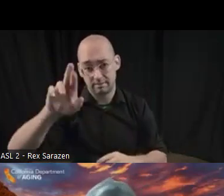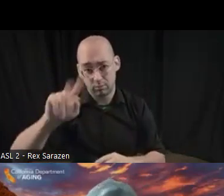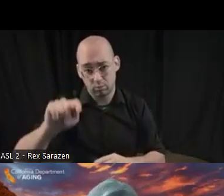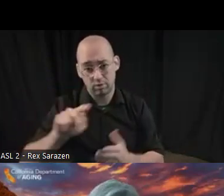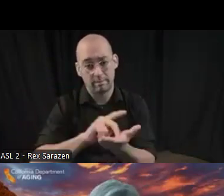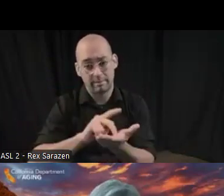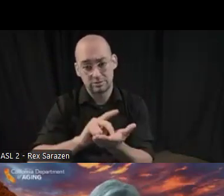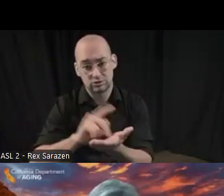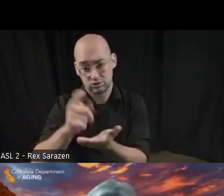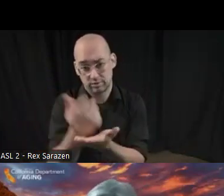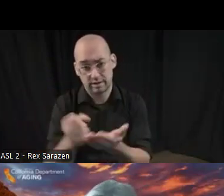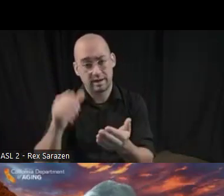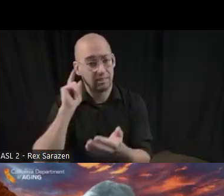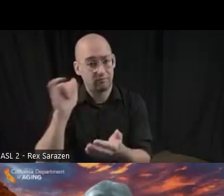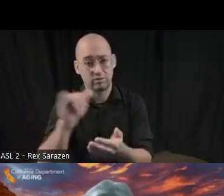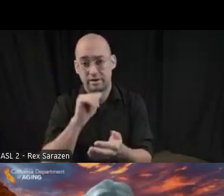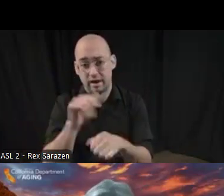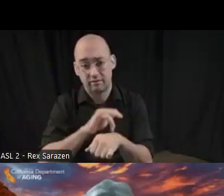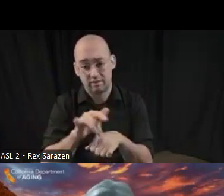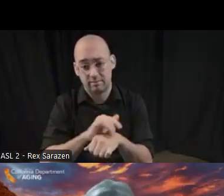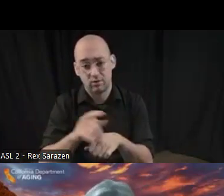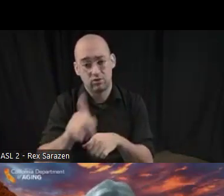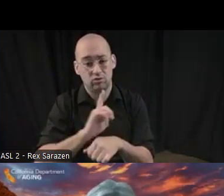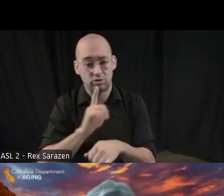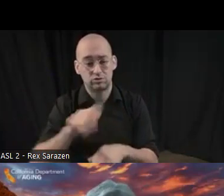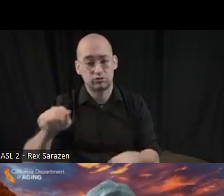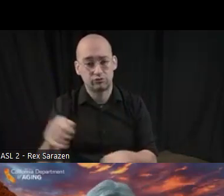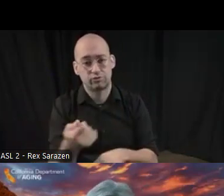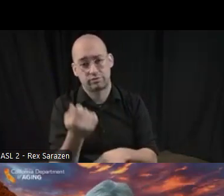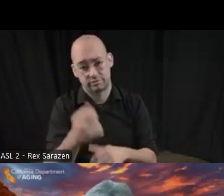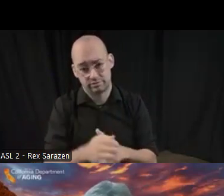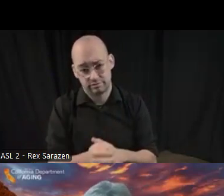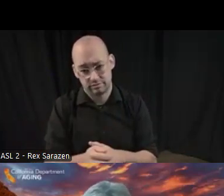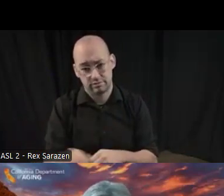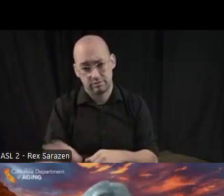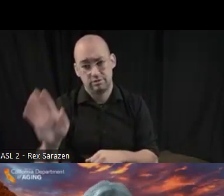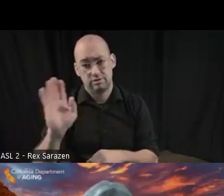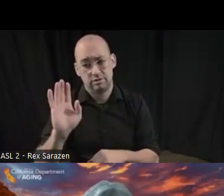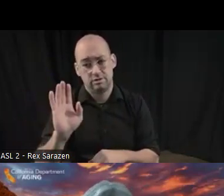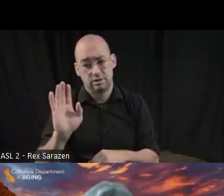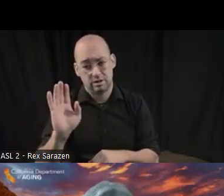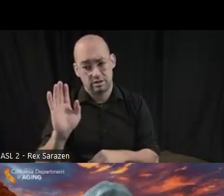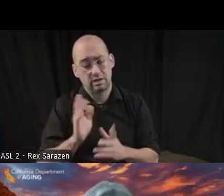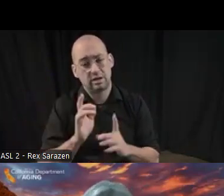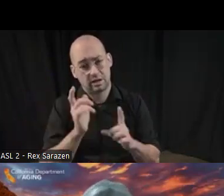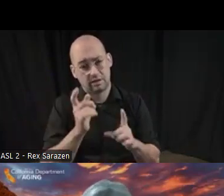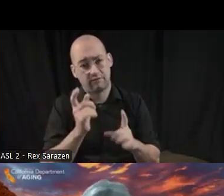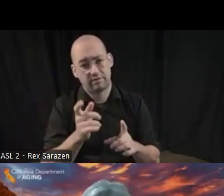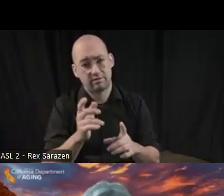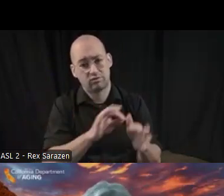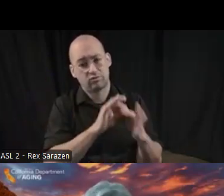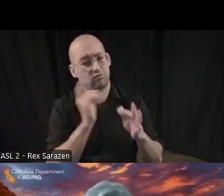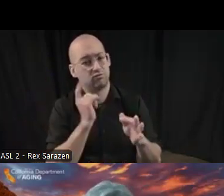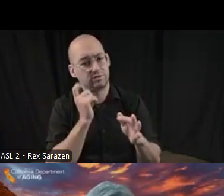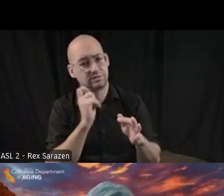in California is not available in your country, you're totally screwed. And given that the recent thing with PEPFAR where they're not going